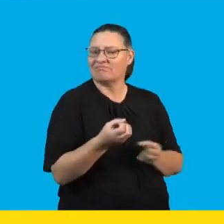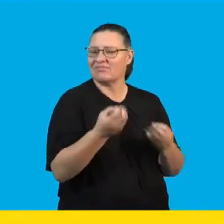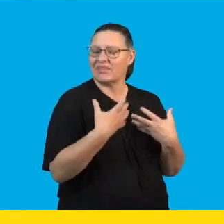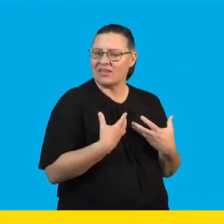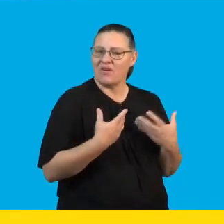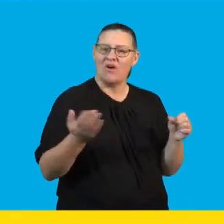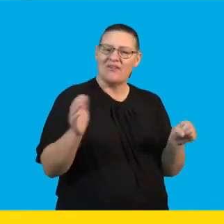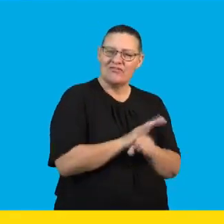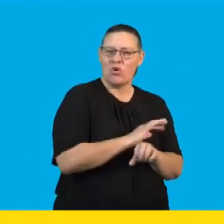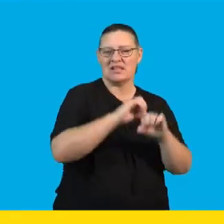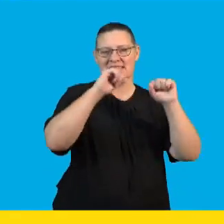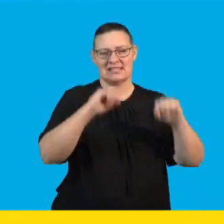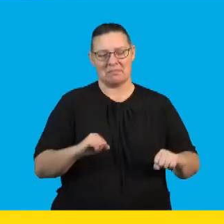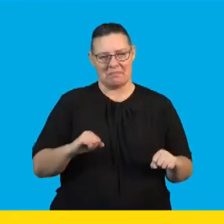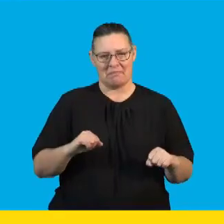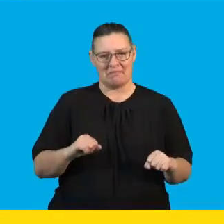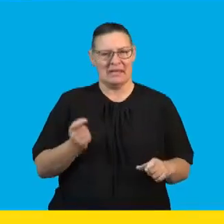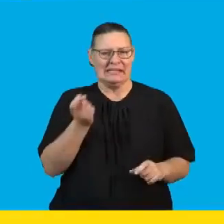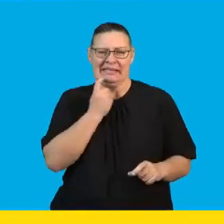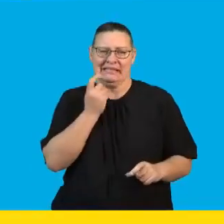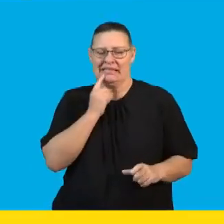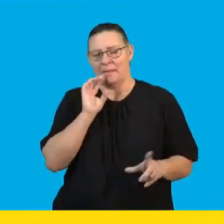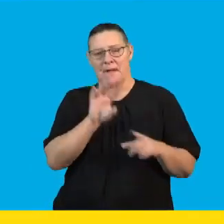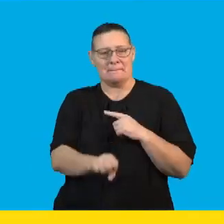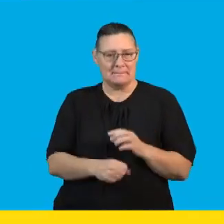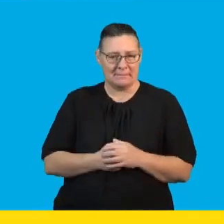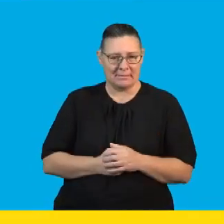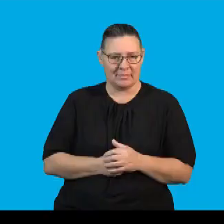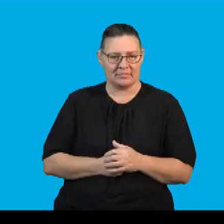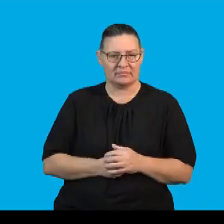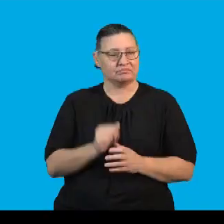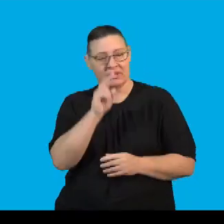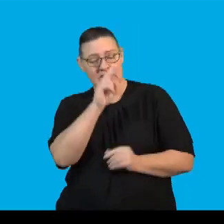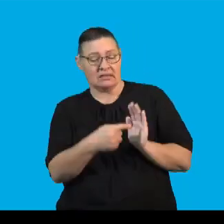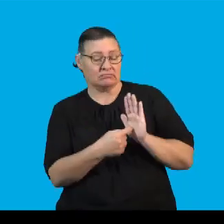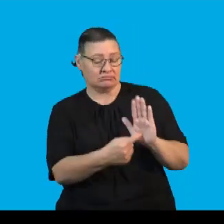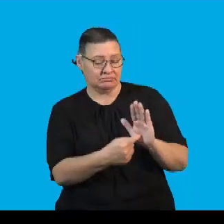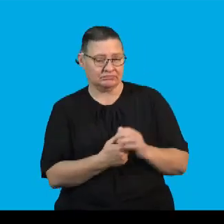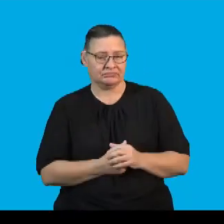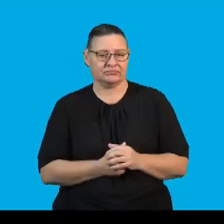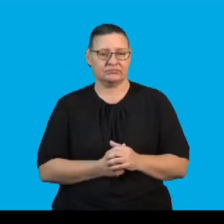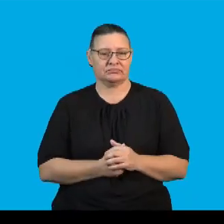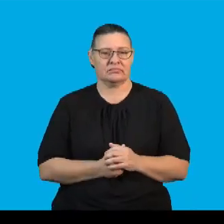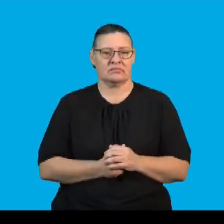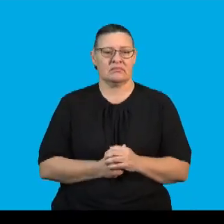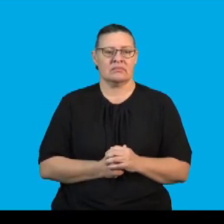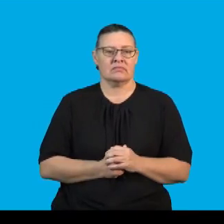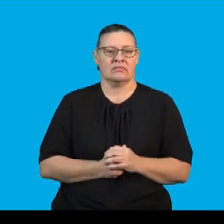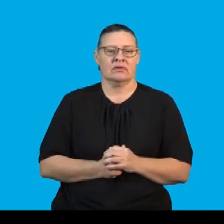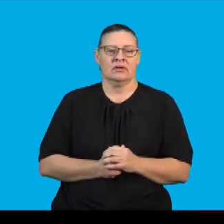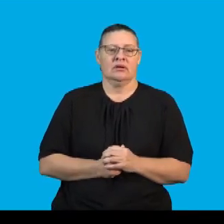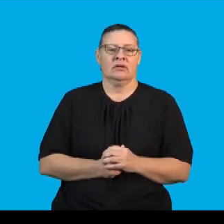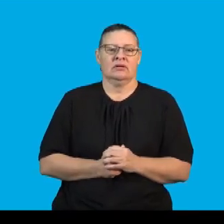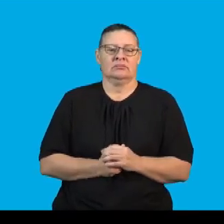This will outline the whole system for us with ease. Now, if we look at this diagram, it's showing